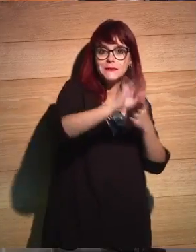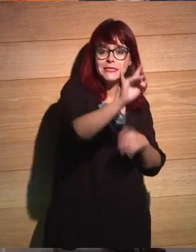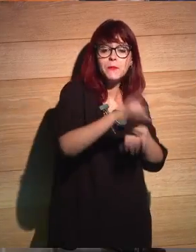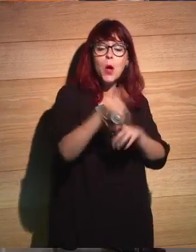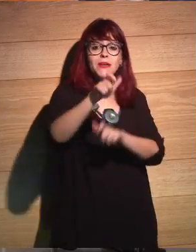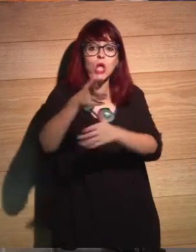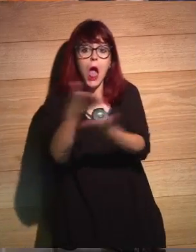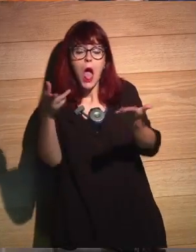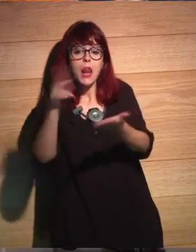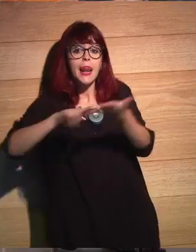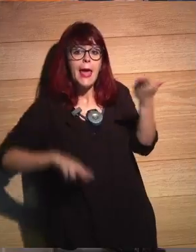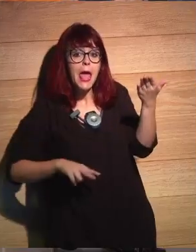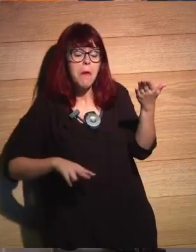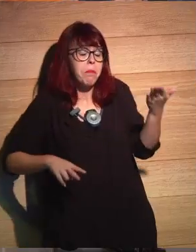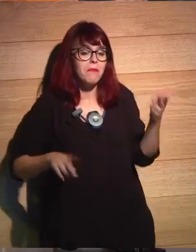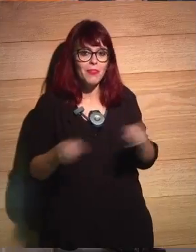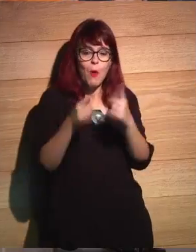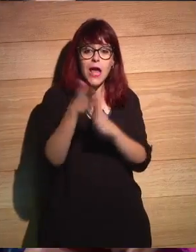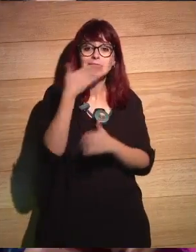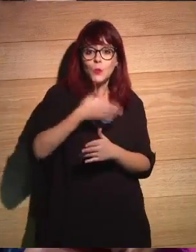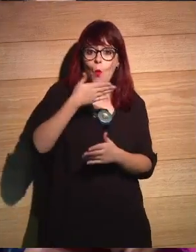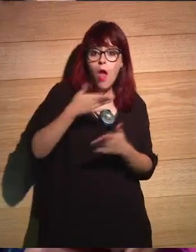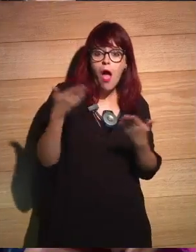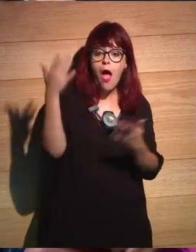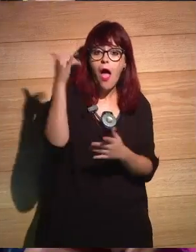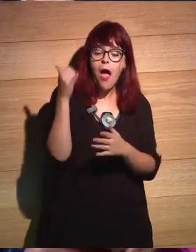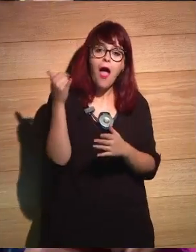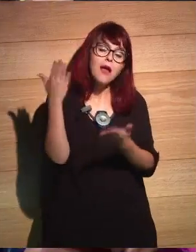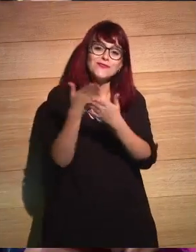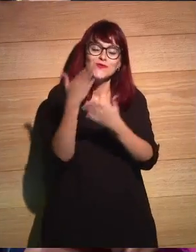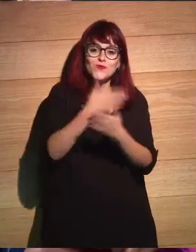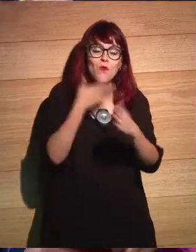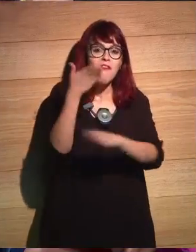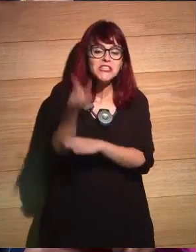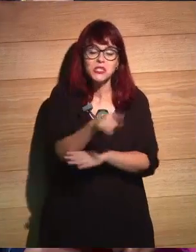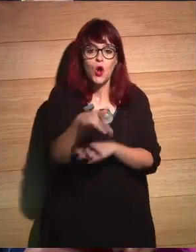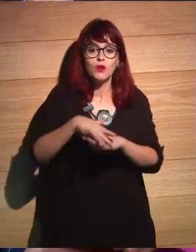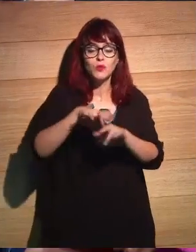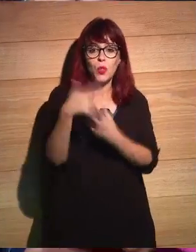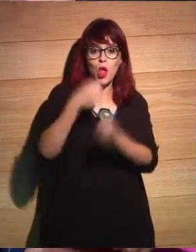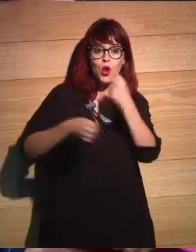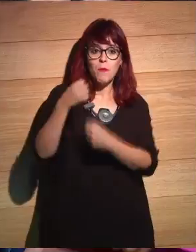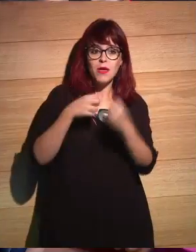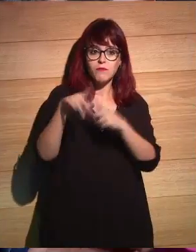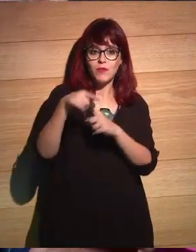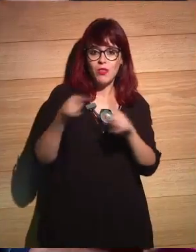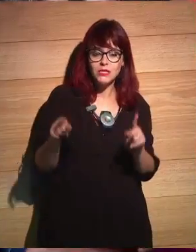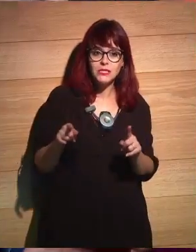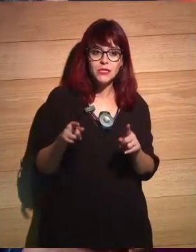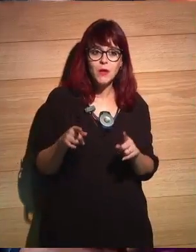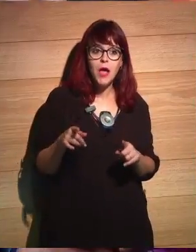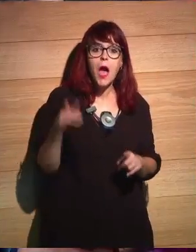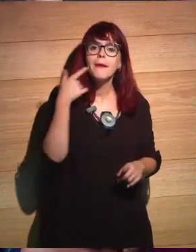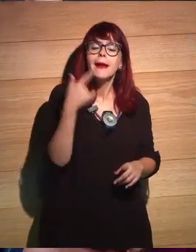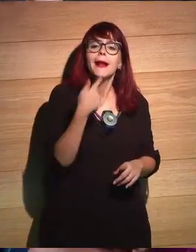Writers write and people do not read. It doesn't matter if they went to school or not. or that if their wealth is better